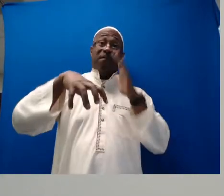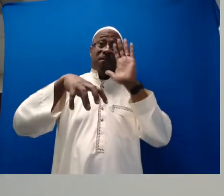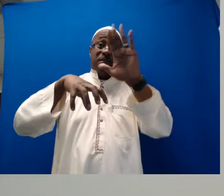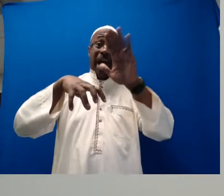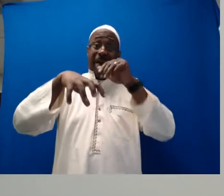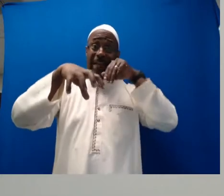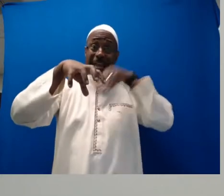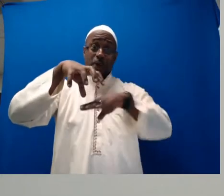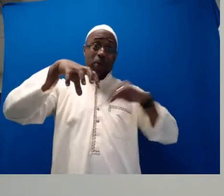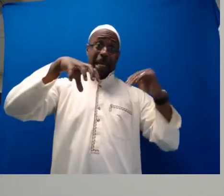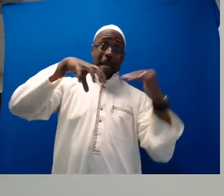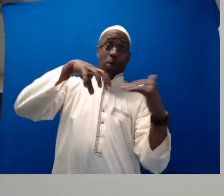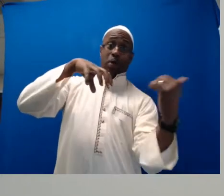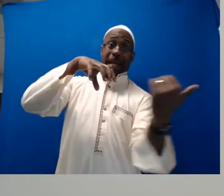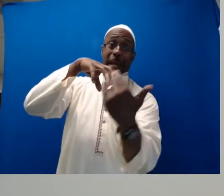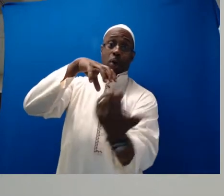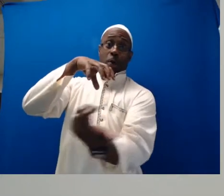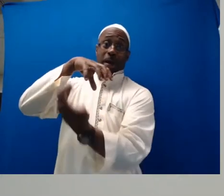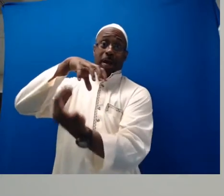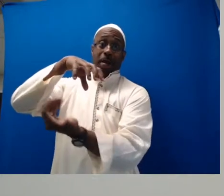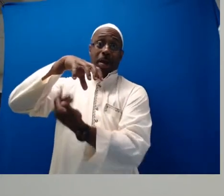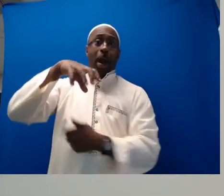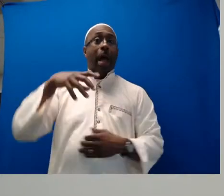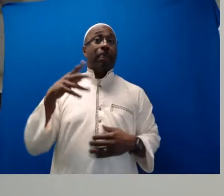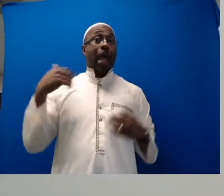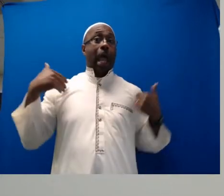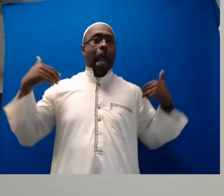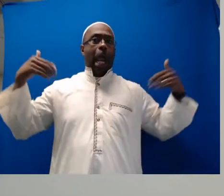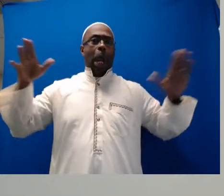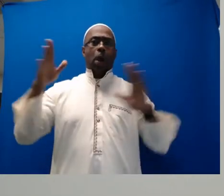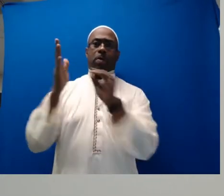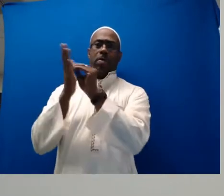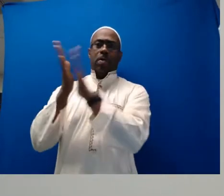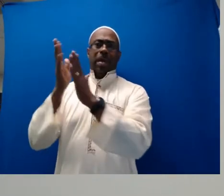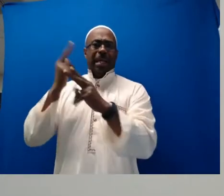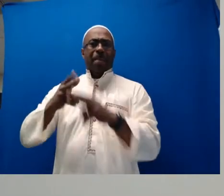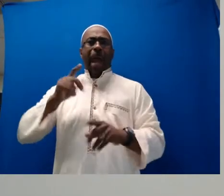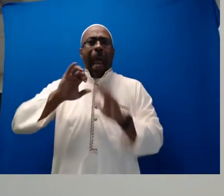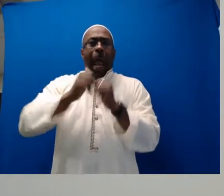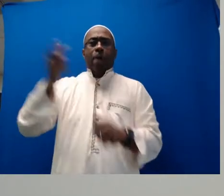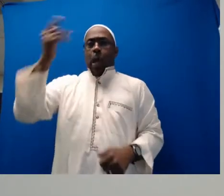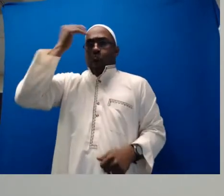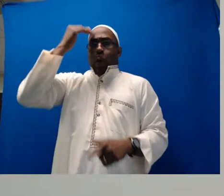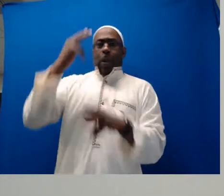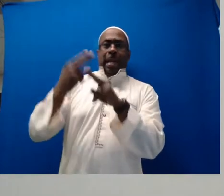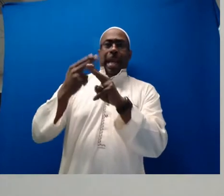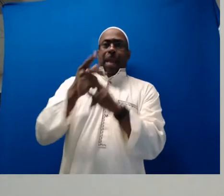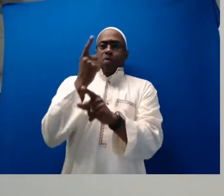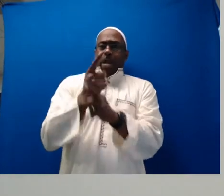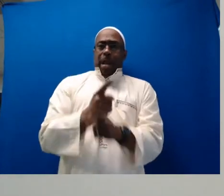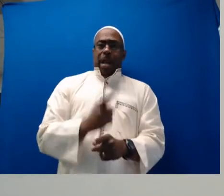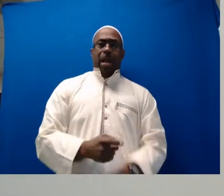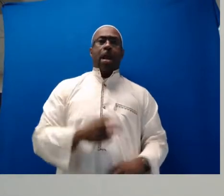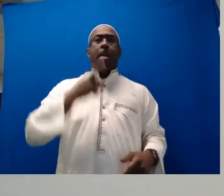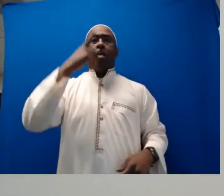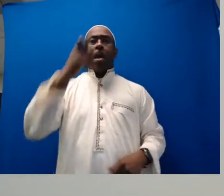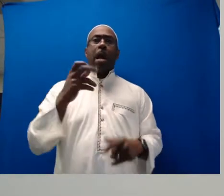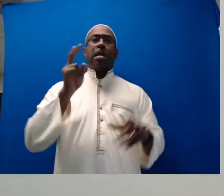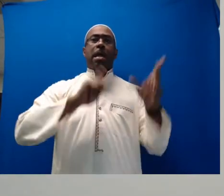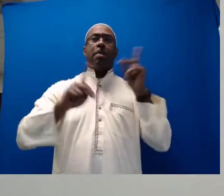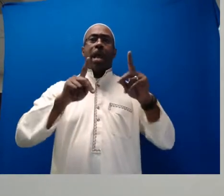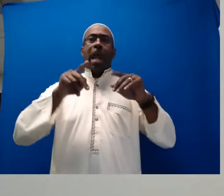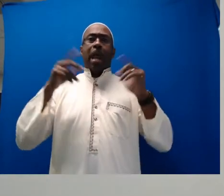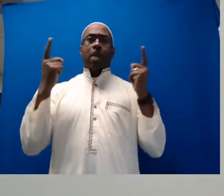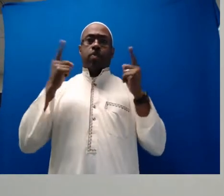each entrance there are angels that are recording the names, how are they going to get our names correct considering people are entering in simultaneously,